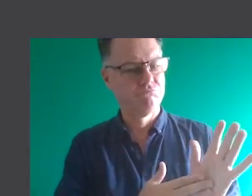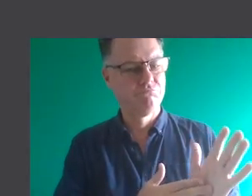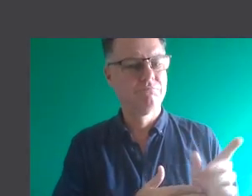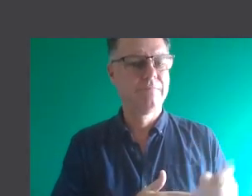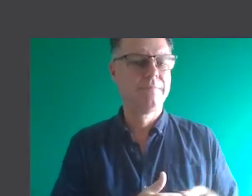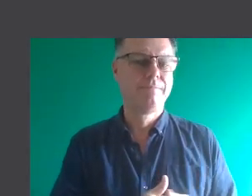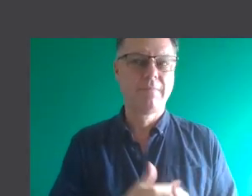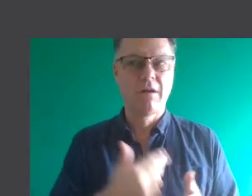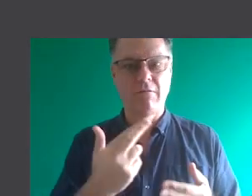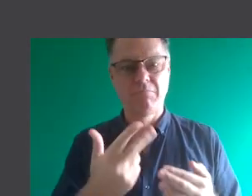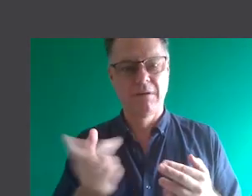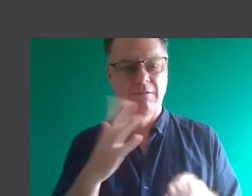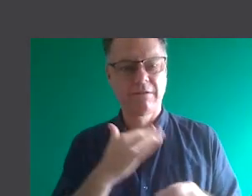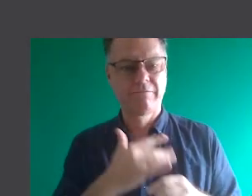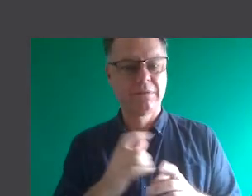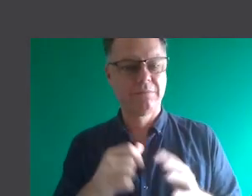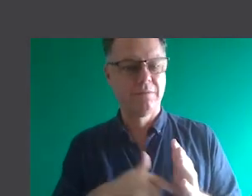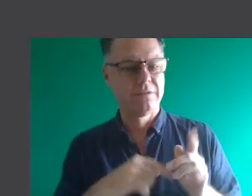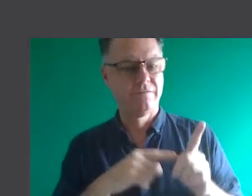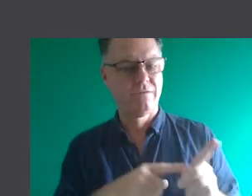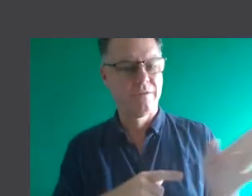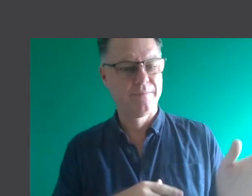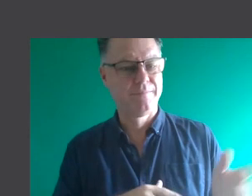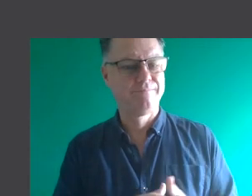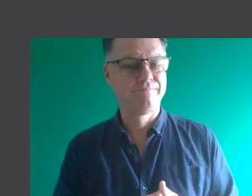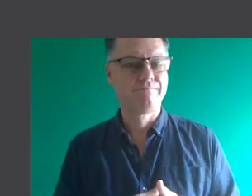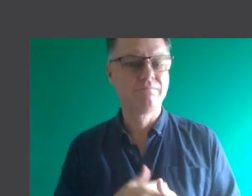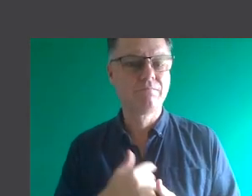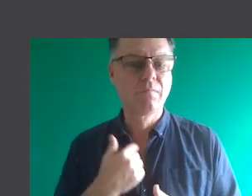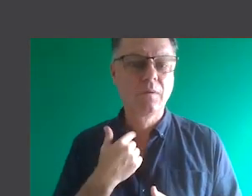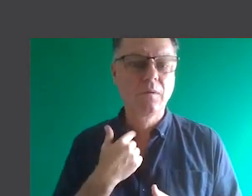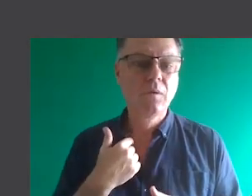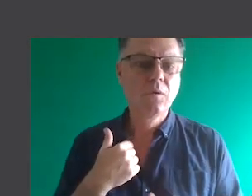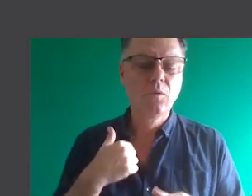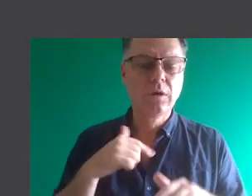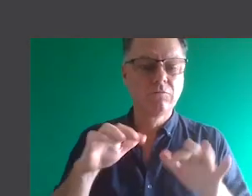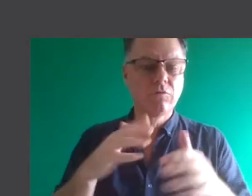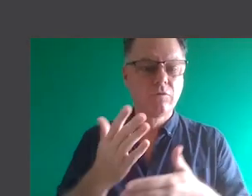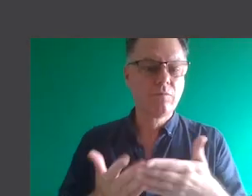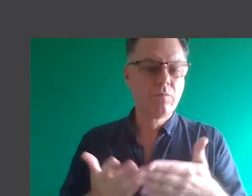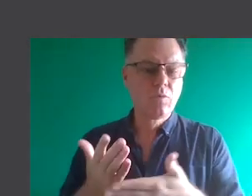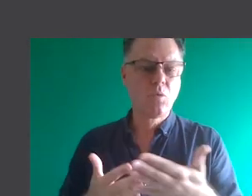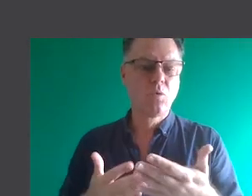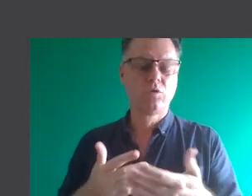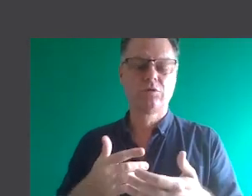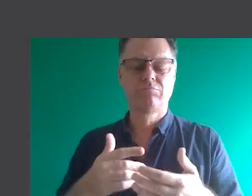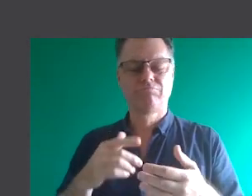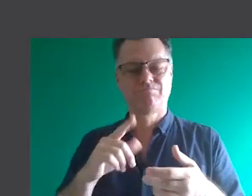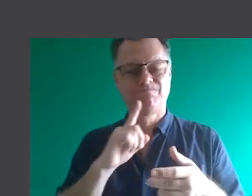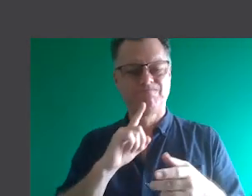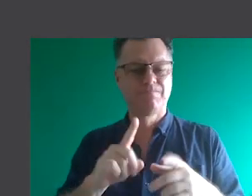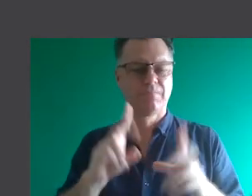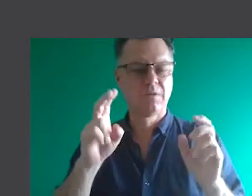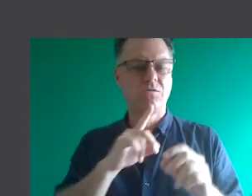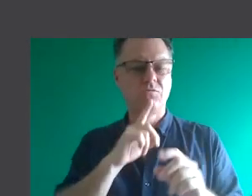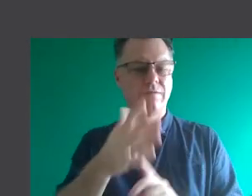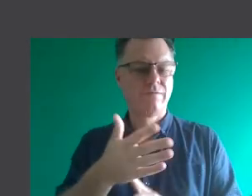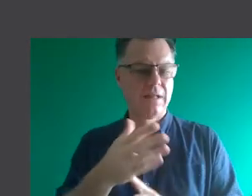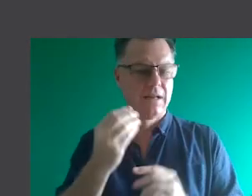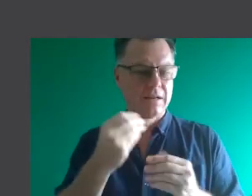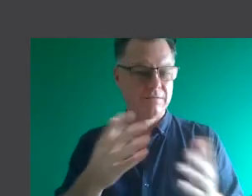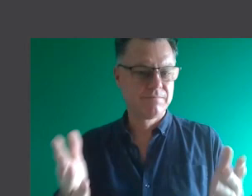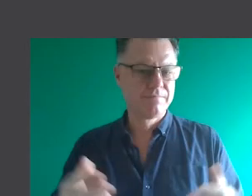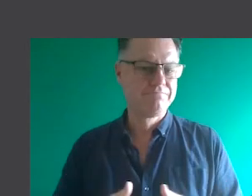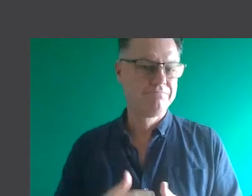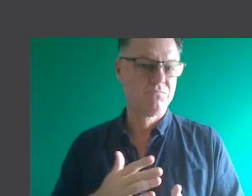by the MTIA. It's a bit of show and tell from them to follow. And I'd say that the resources that we put out are all there for you in terms of